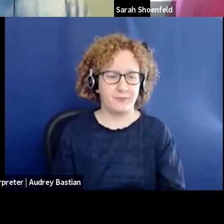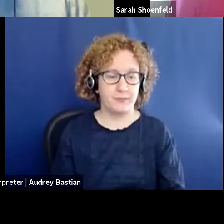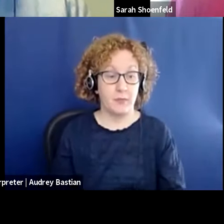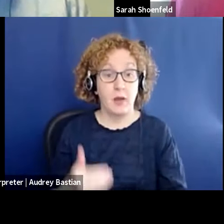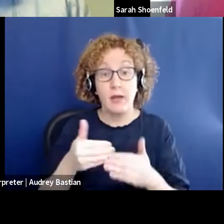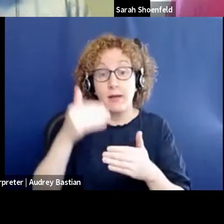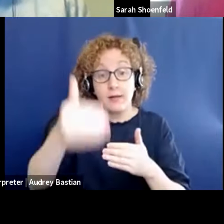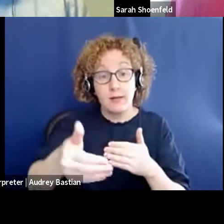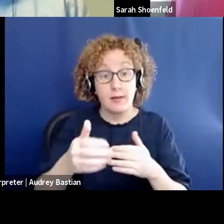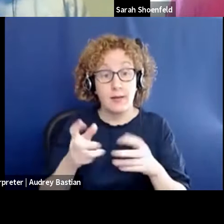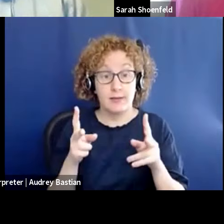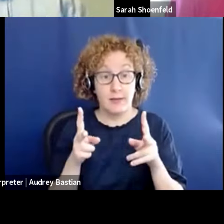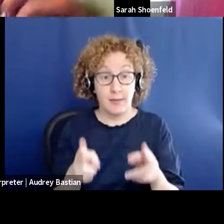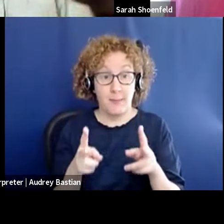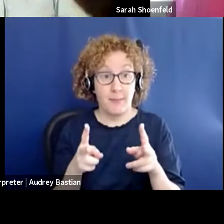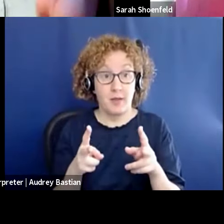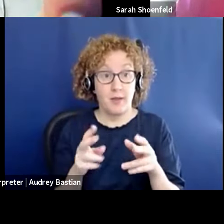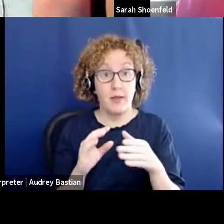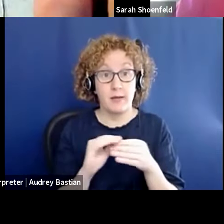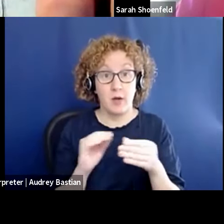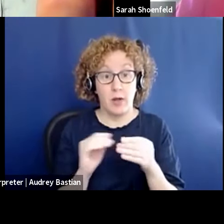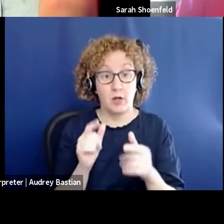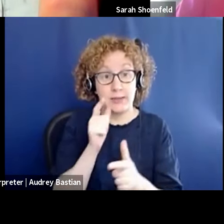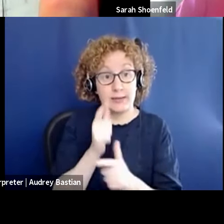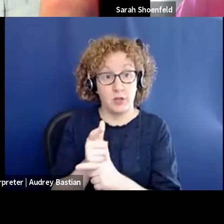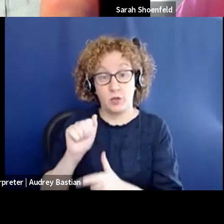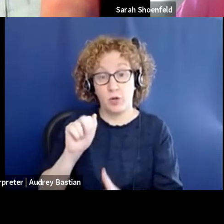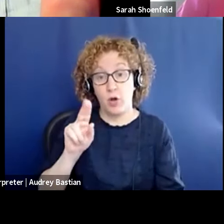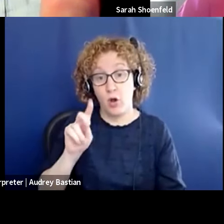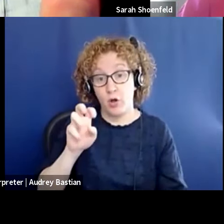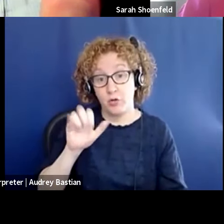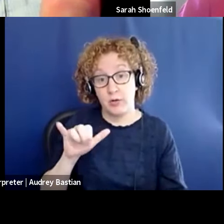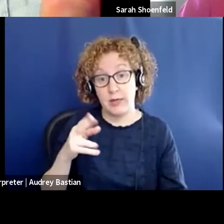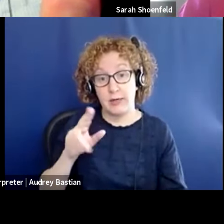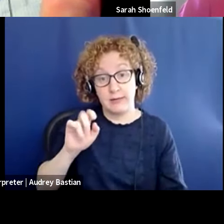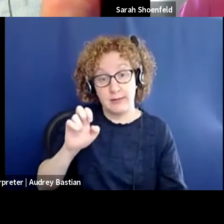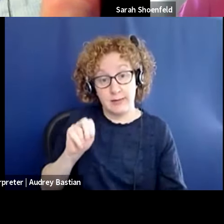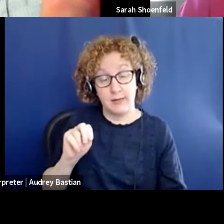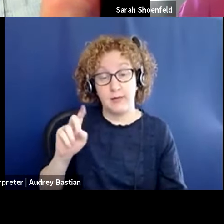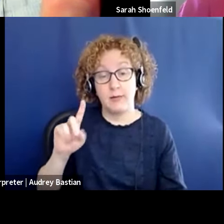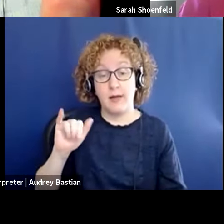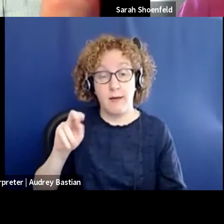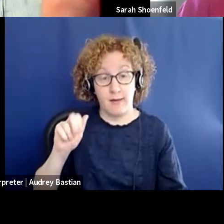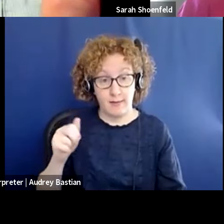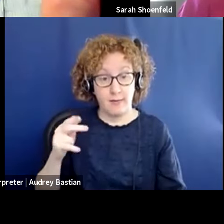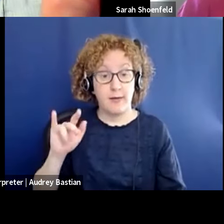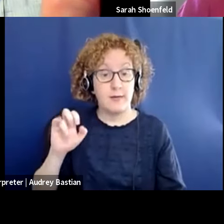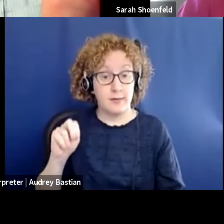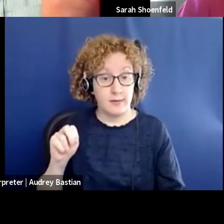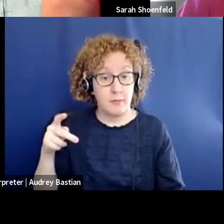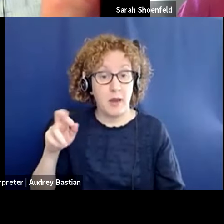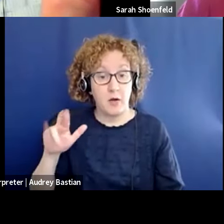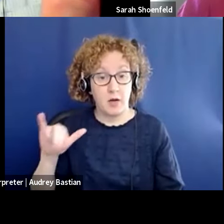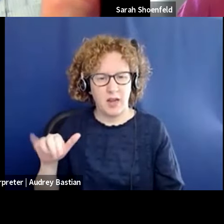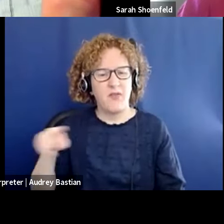next clip, the narrators are sisters Audrey Hinton and Diane Hinton Perry, and they discuss why their father wouldn't